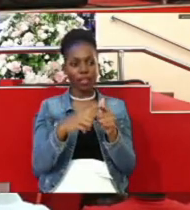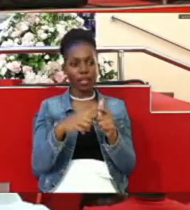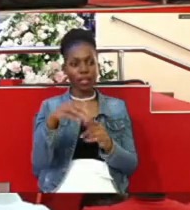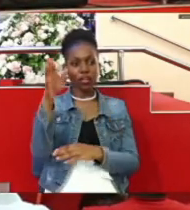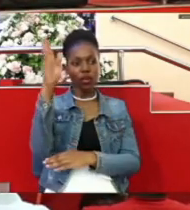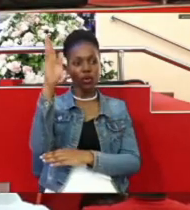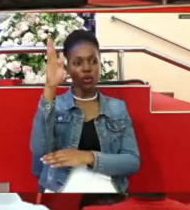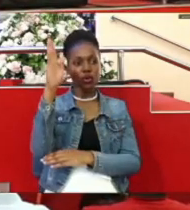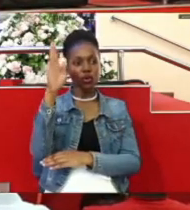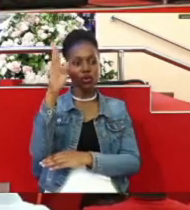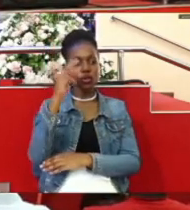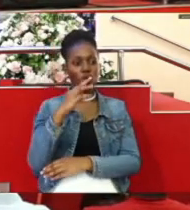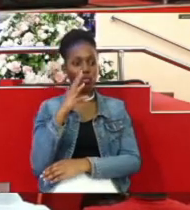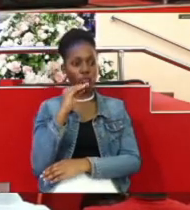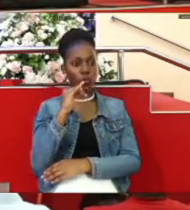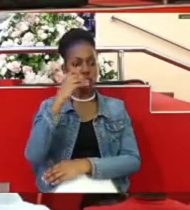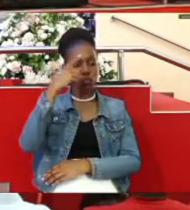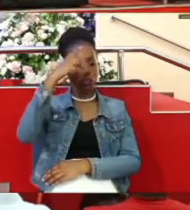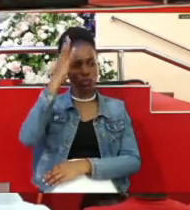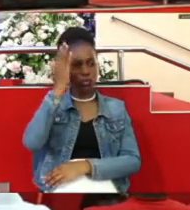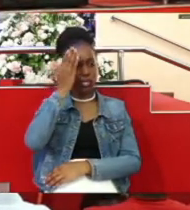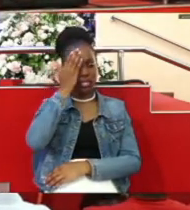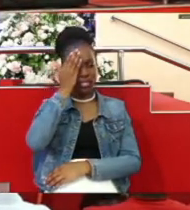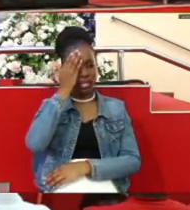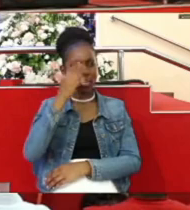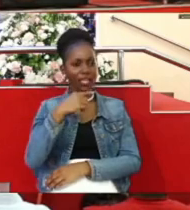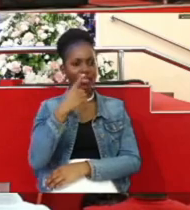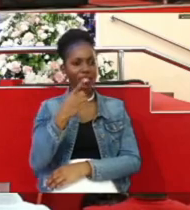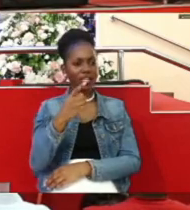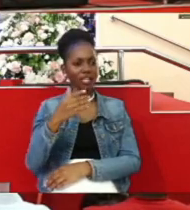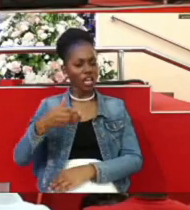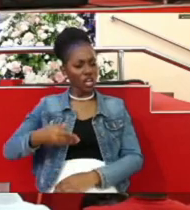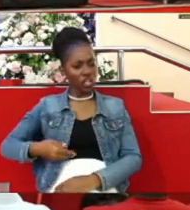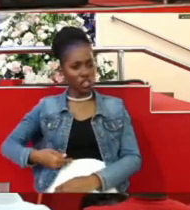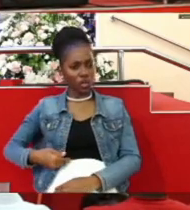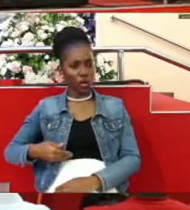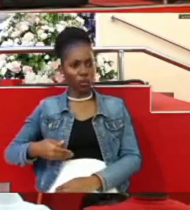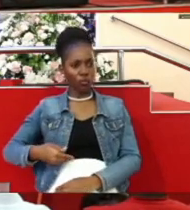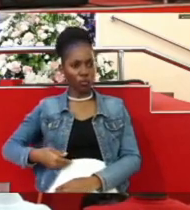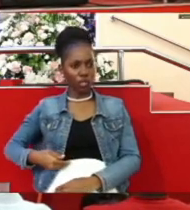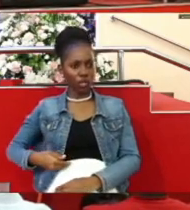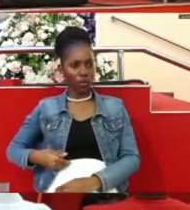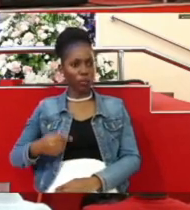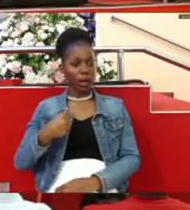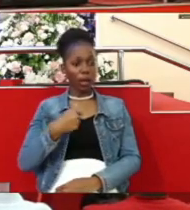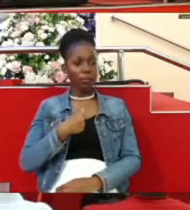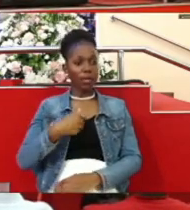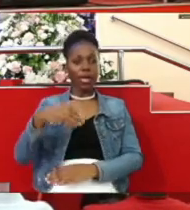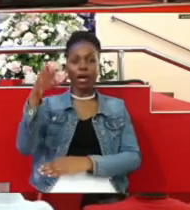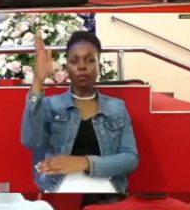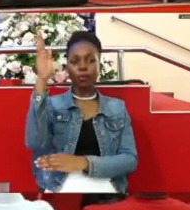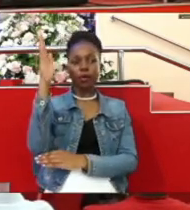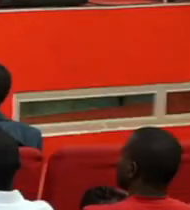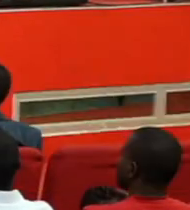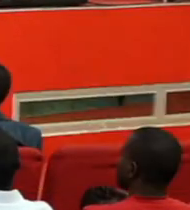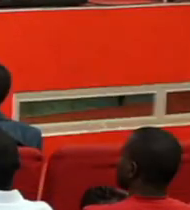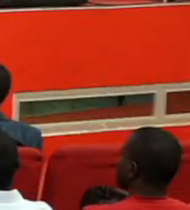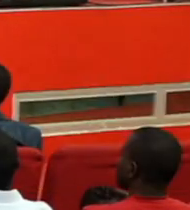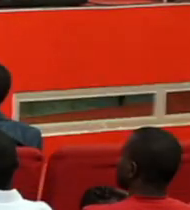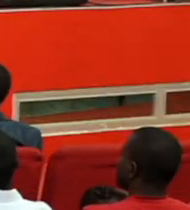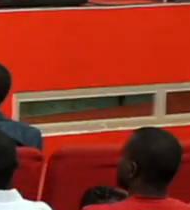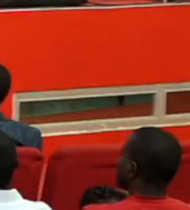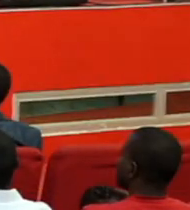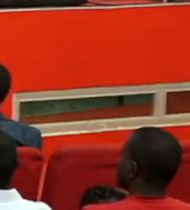and said, Jacob, Jacob, verse 3, he said, I am God, the God of your father. Do not